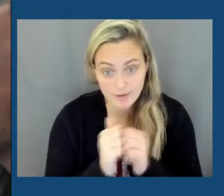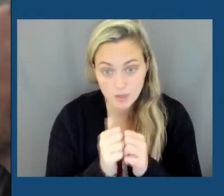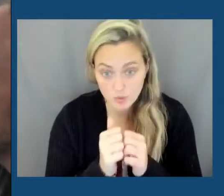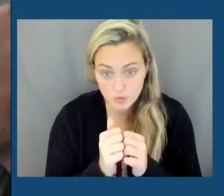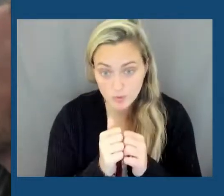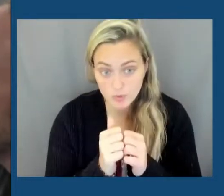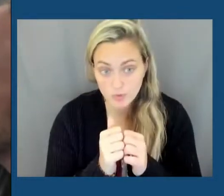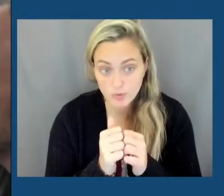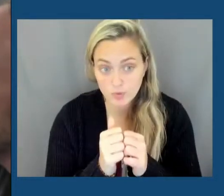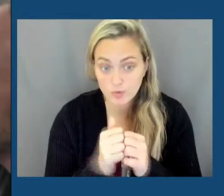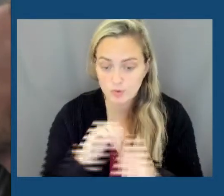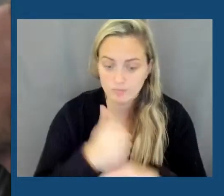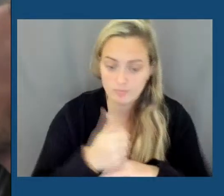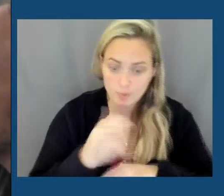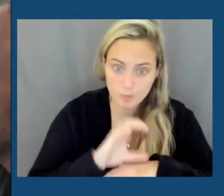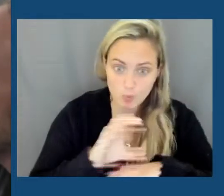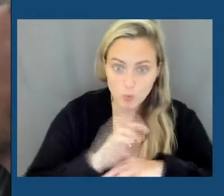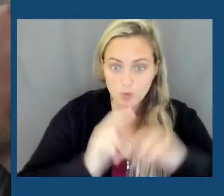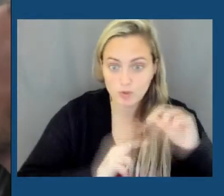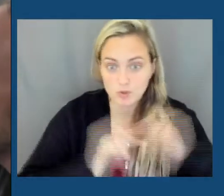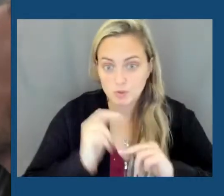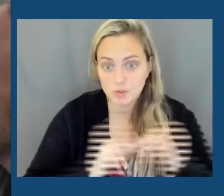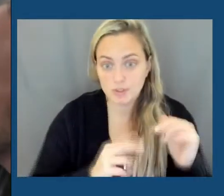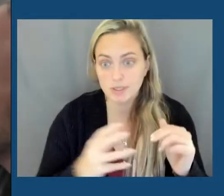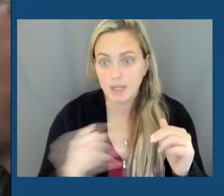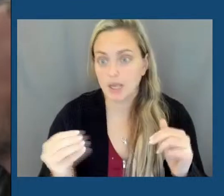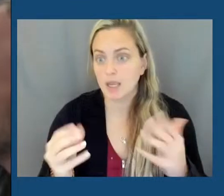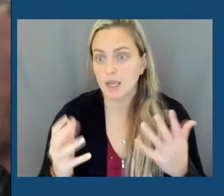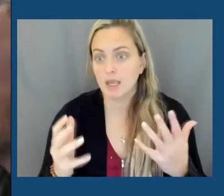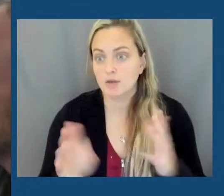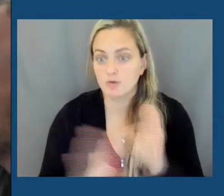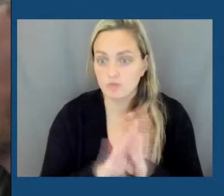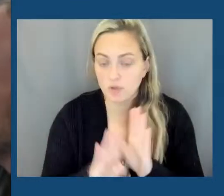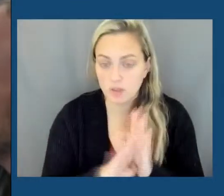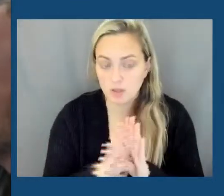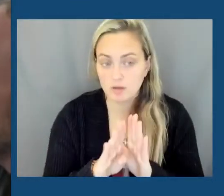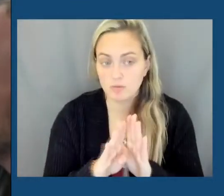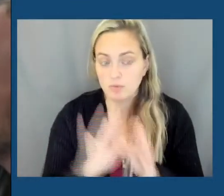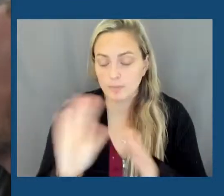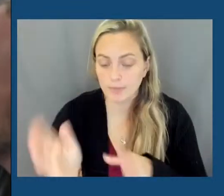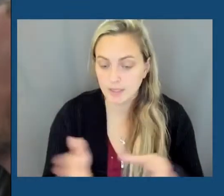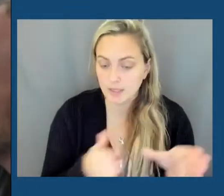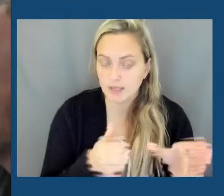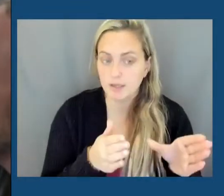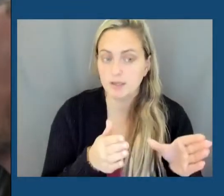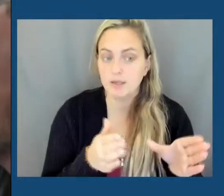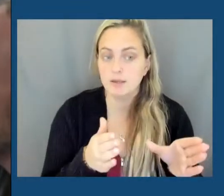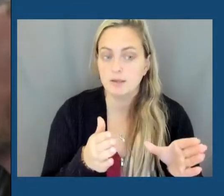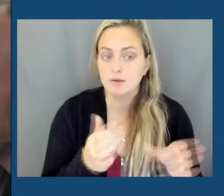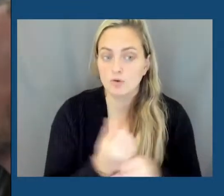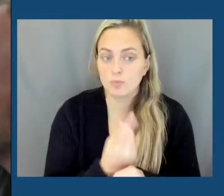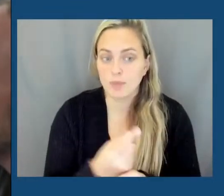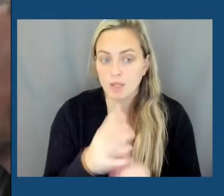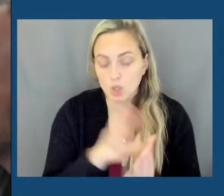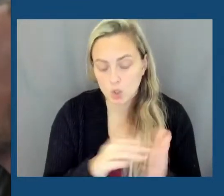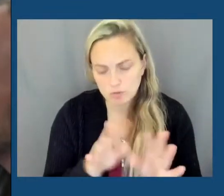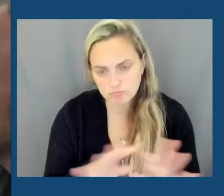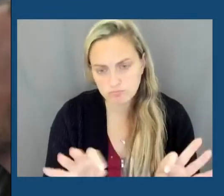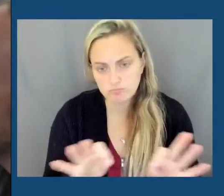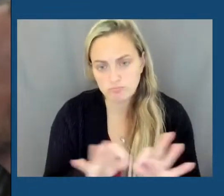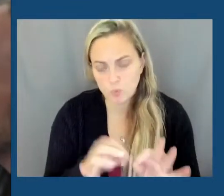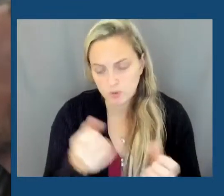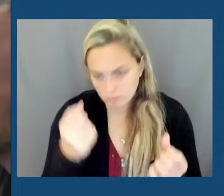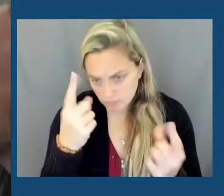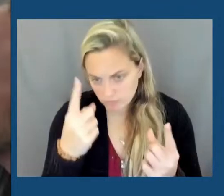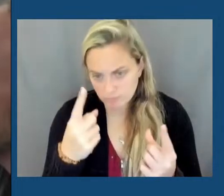put computers together and to develop a plan to make learning relevant and authentic